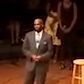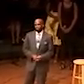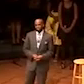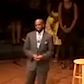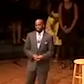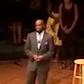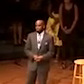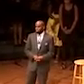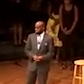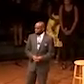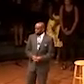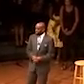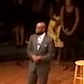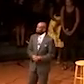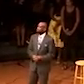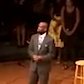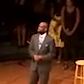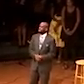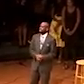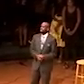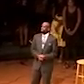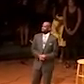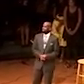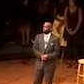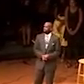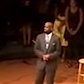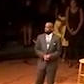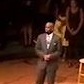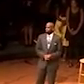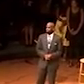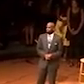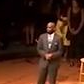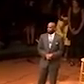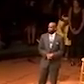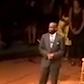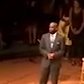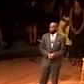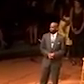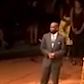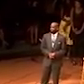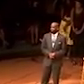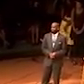And for those who are seated, I want you to look at those who are standing near you.